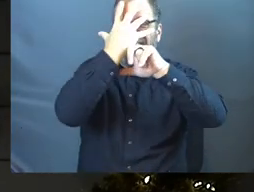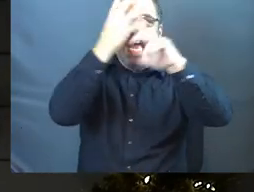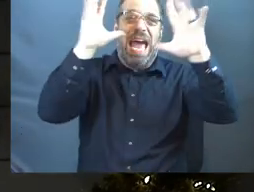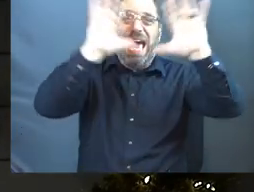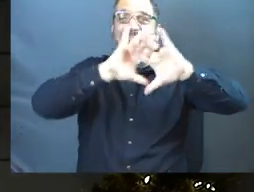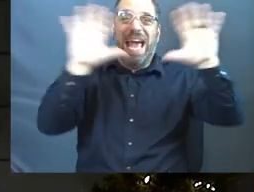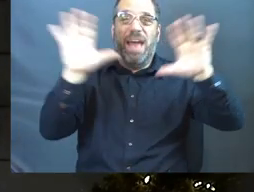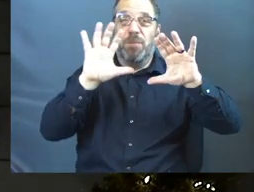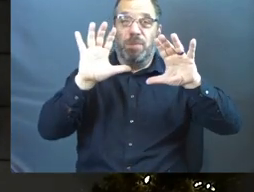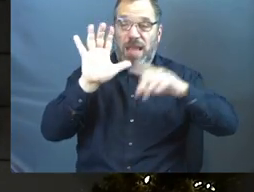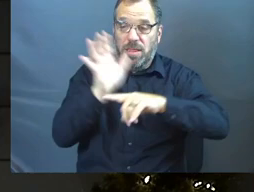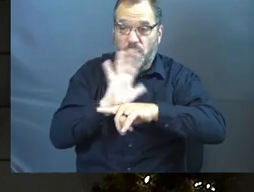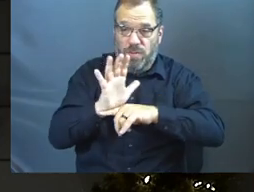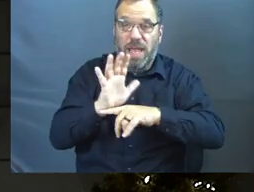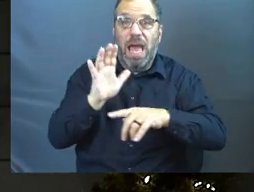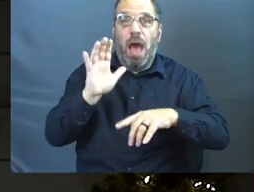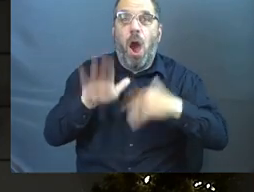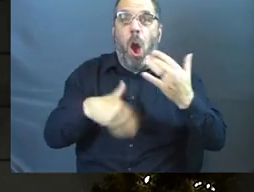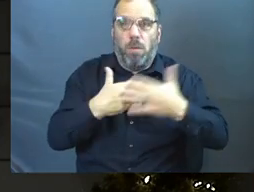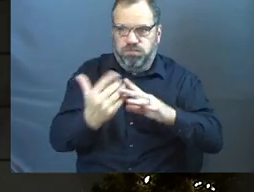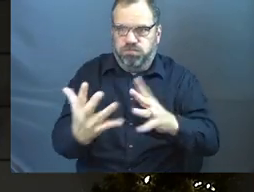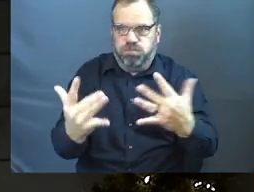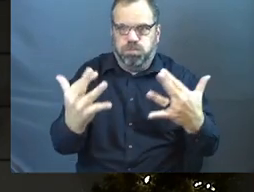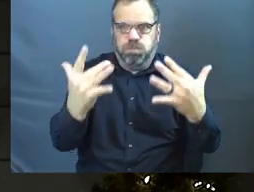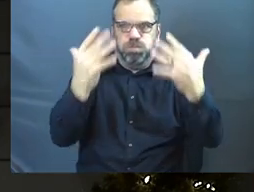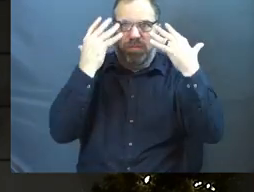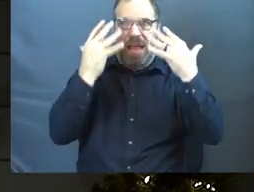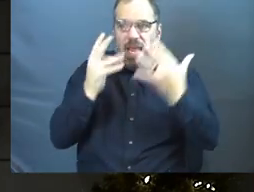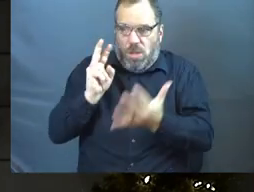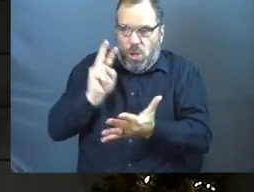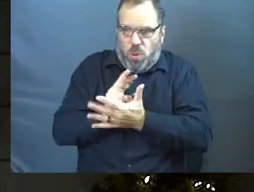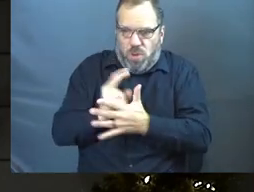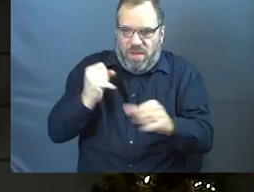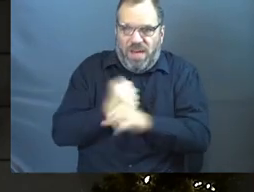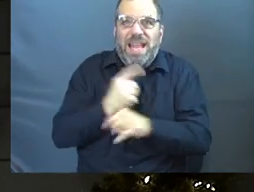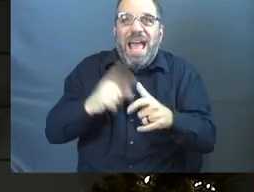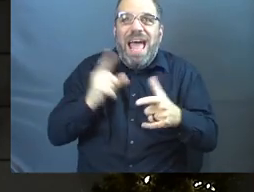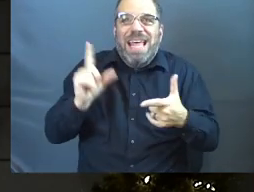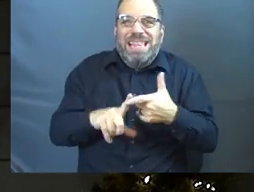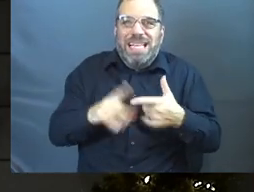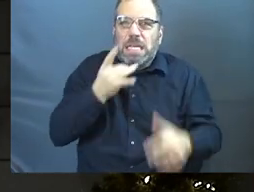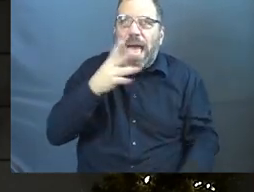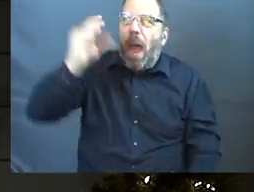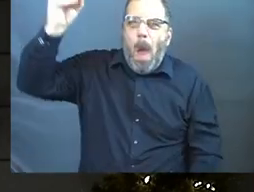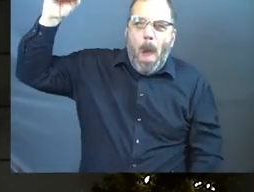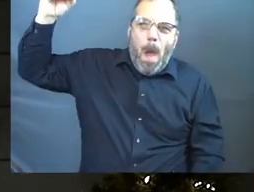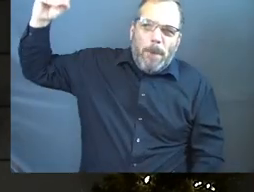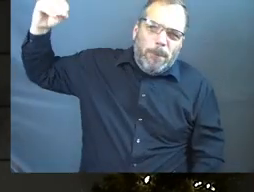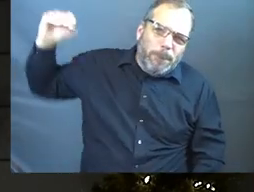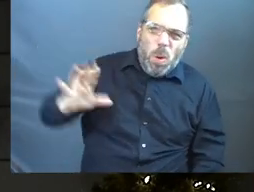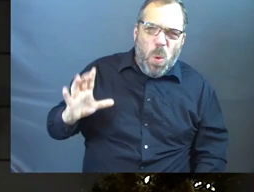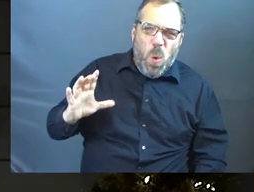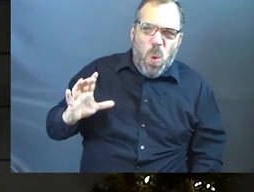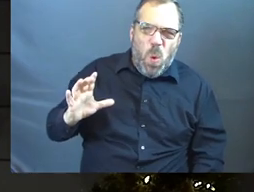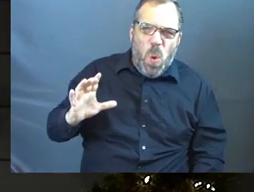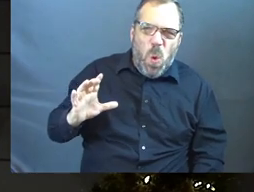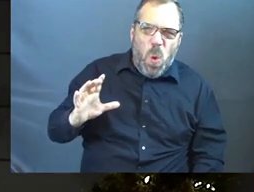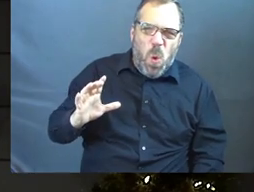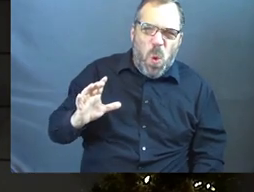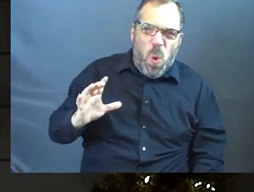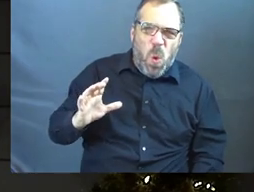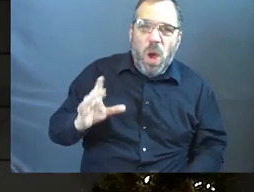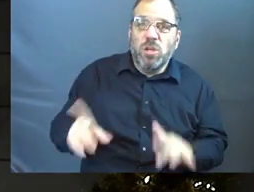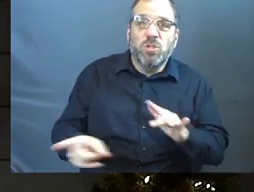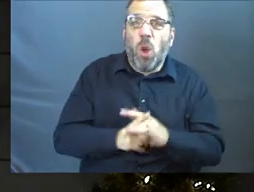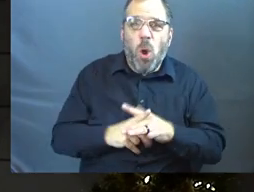many of them. And in the movie, in the scene, they start to get overwhelmed, and they're about to lose this fight, and all of a sudden, this beam of light just comes straight down to the ground, and